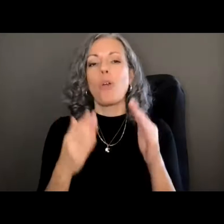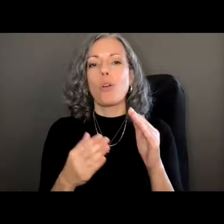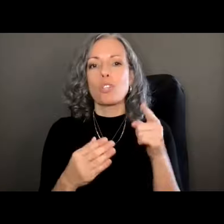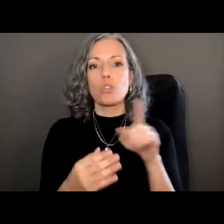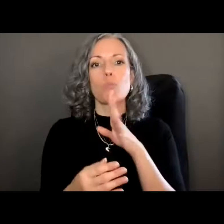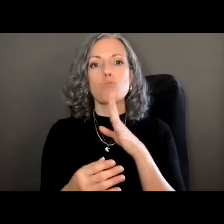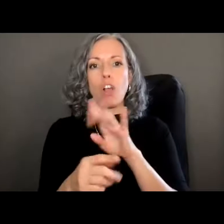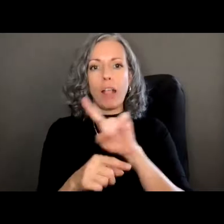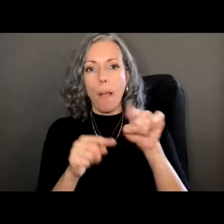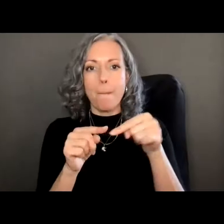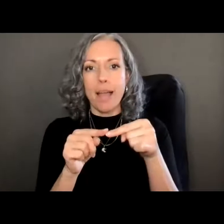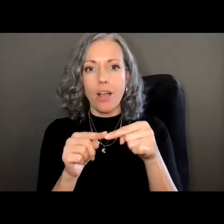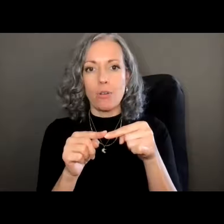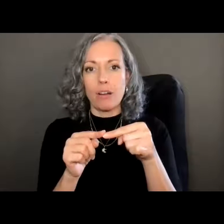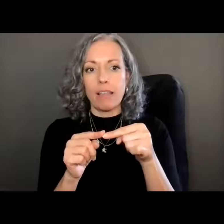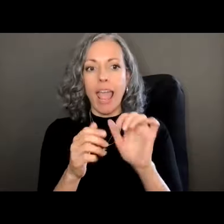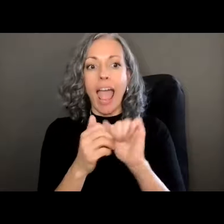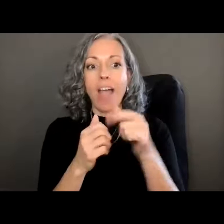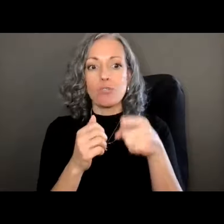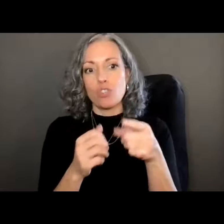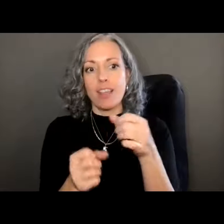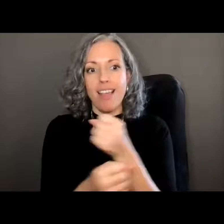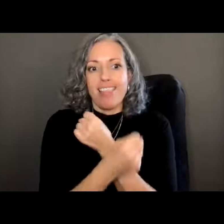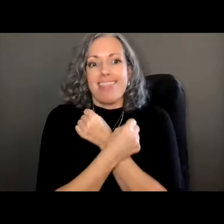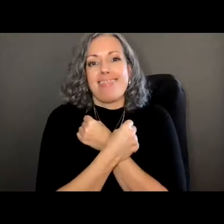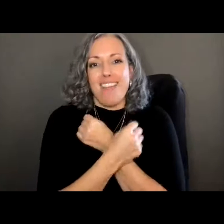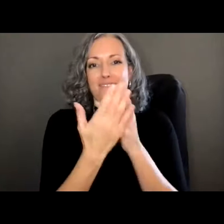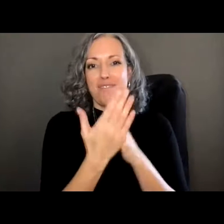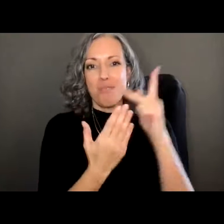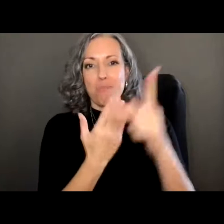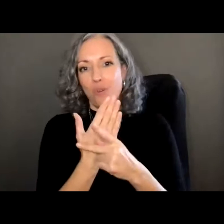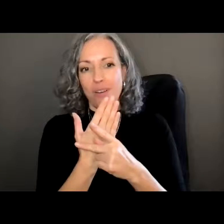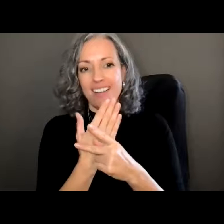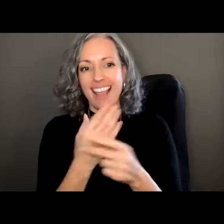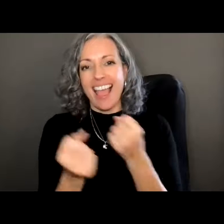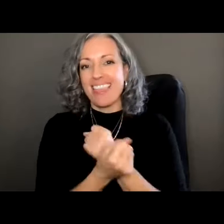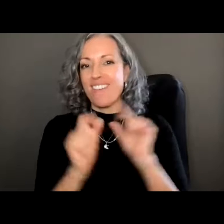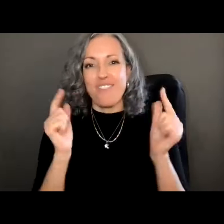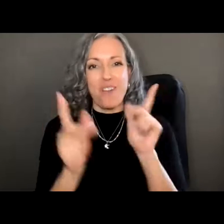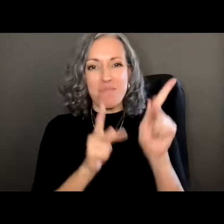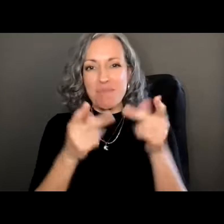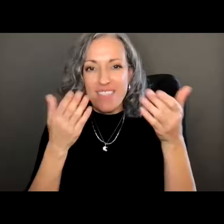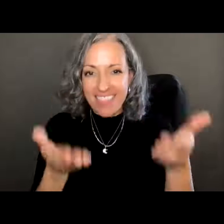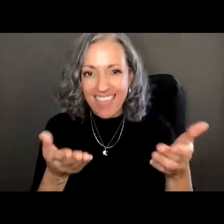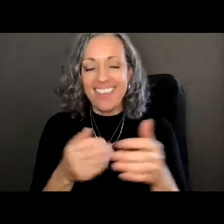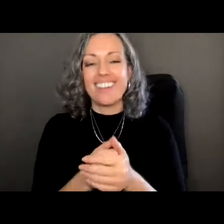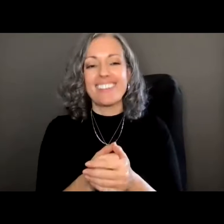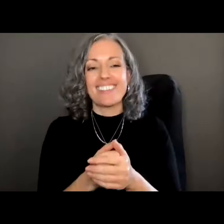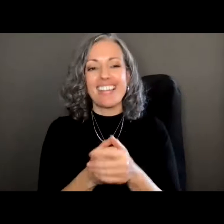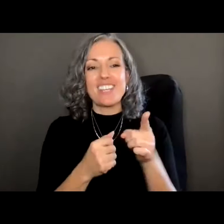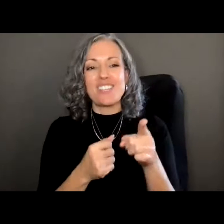talking about how she loved the program, how loved all the people, and she